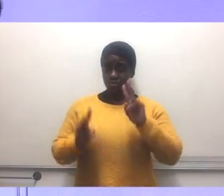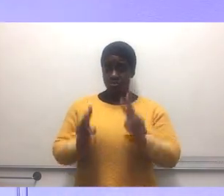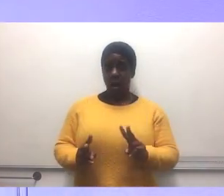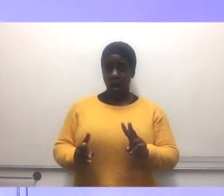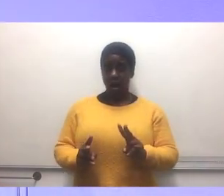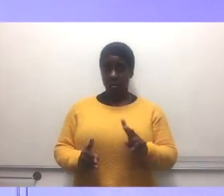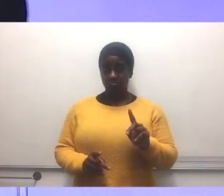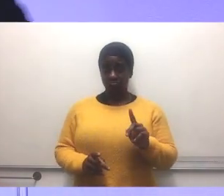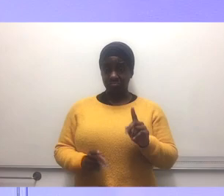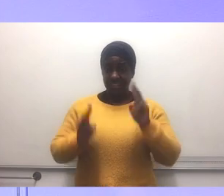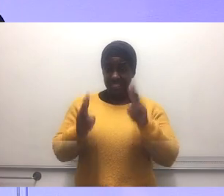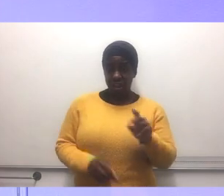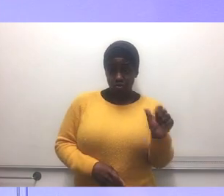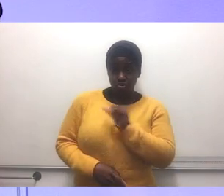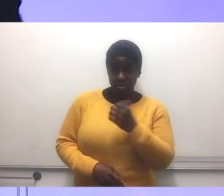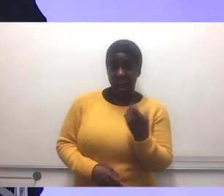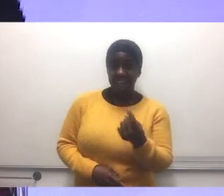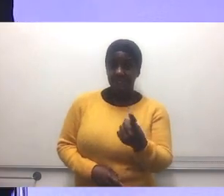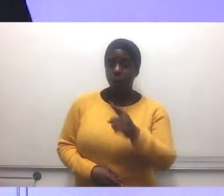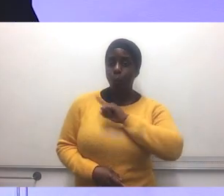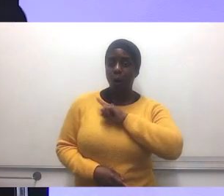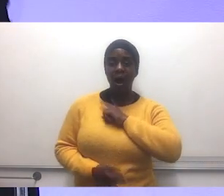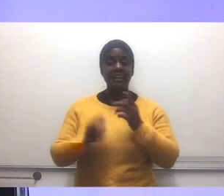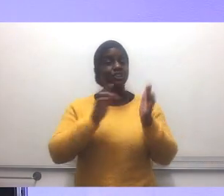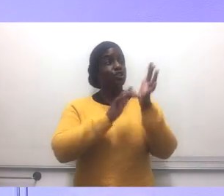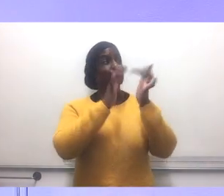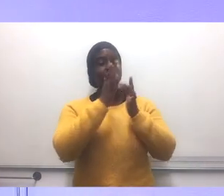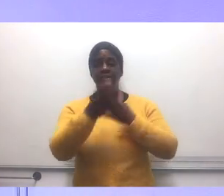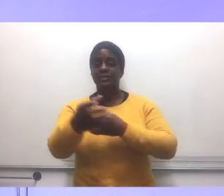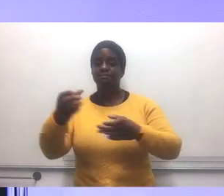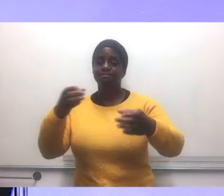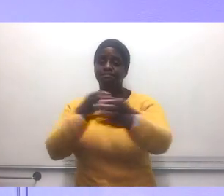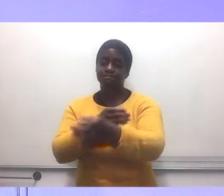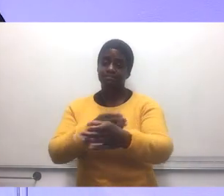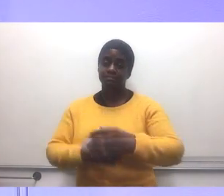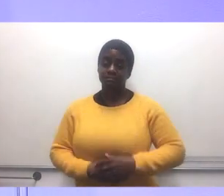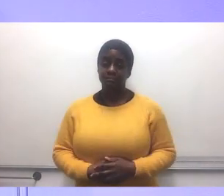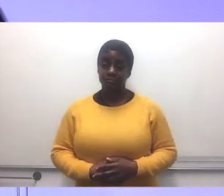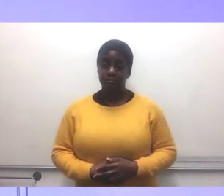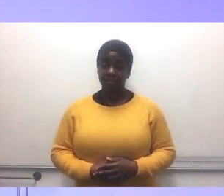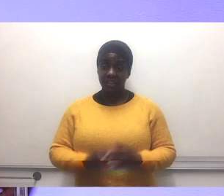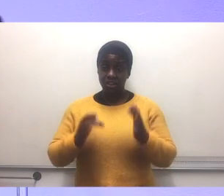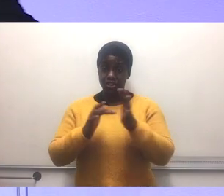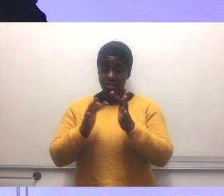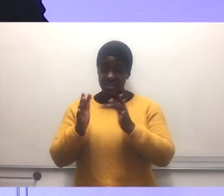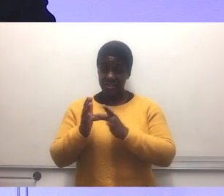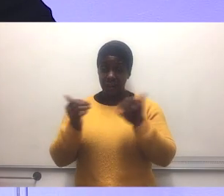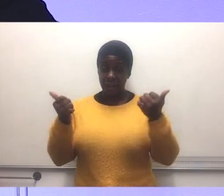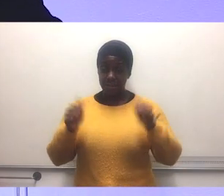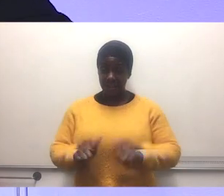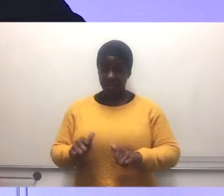because Jesus took your place. This Jesus of Nazareth, he was crucified.